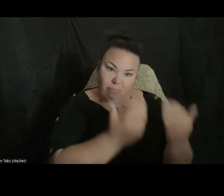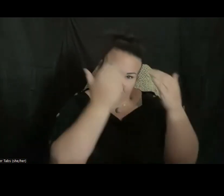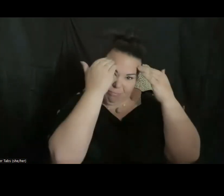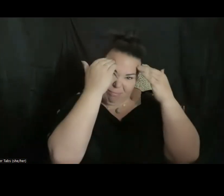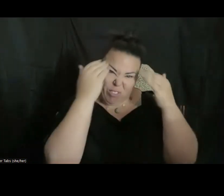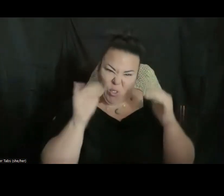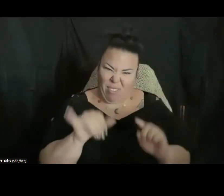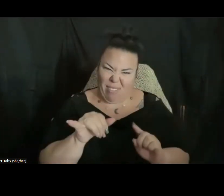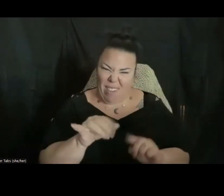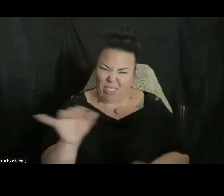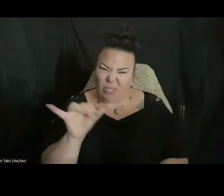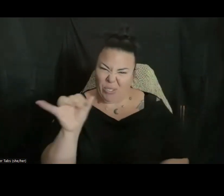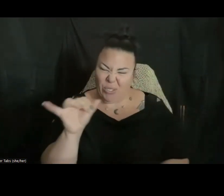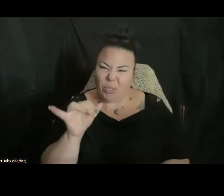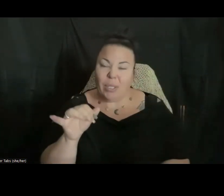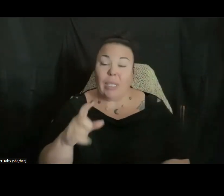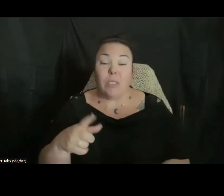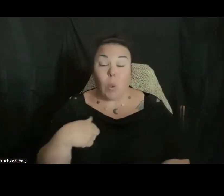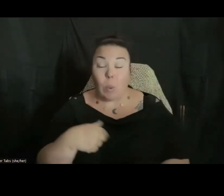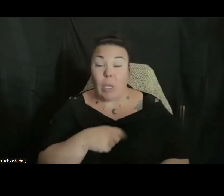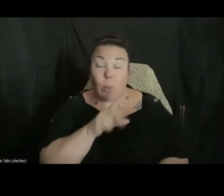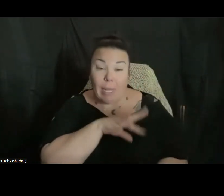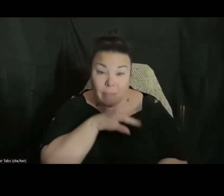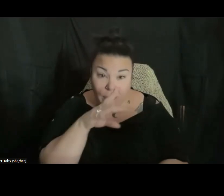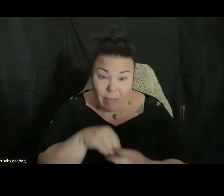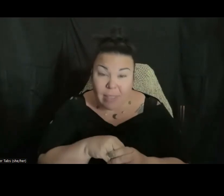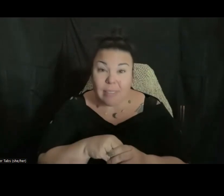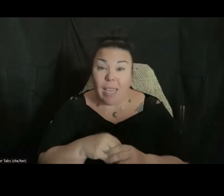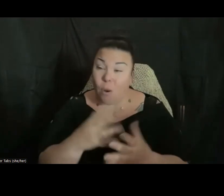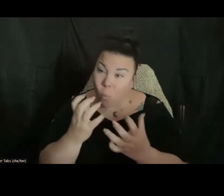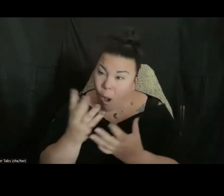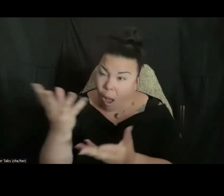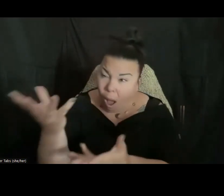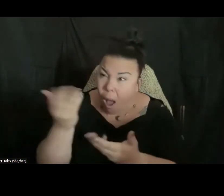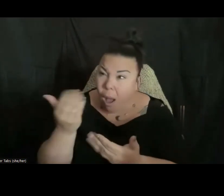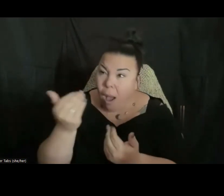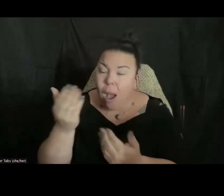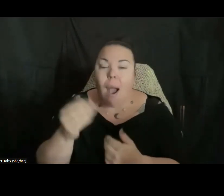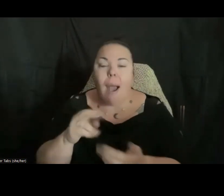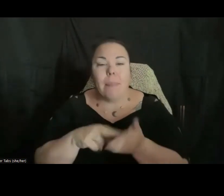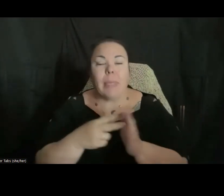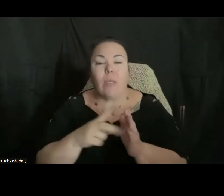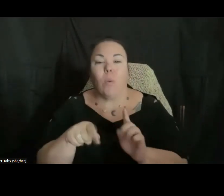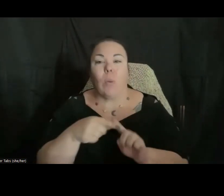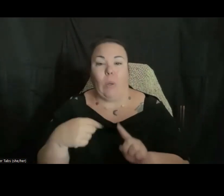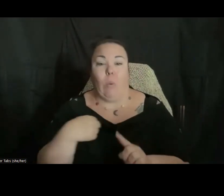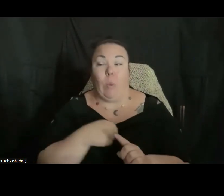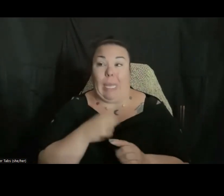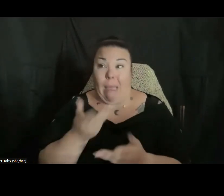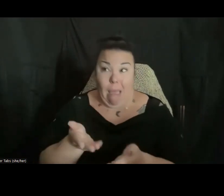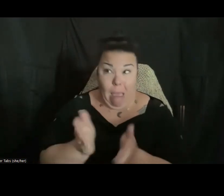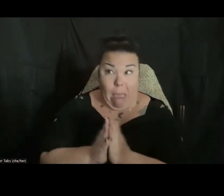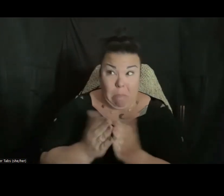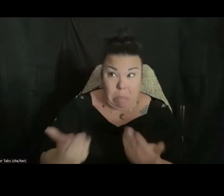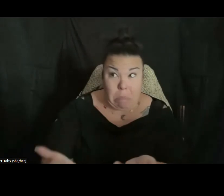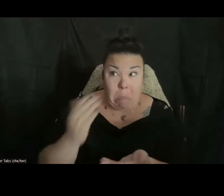and honored their knowledge and wisdom, they were very receptive to partnering with us when this